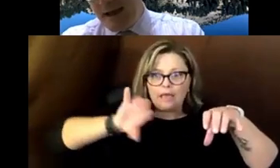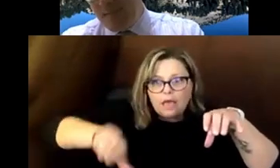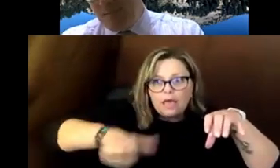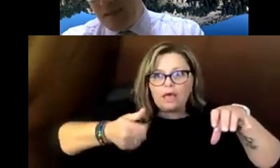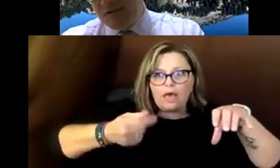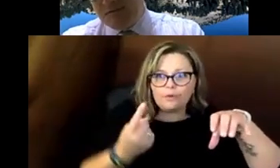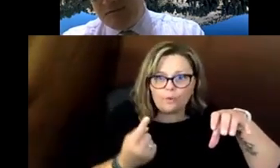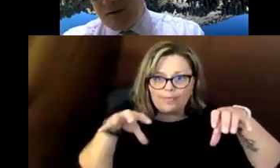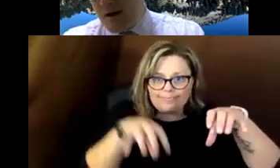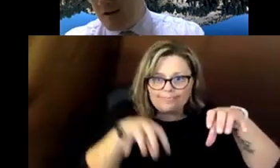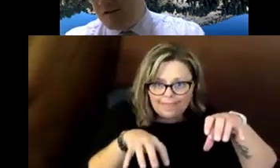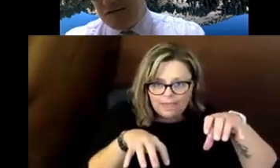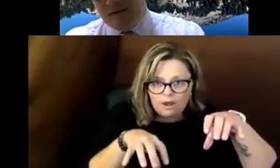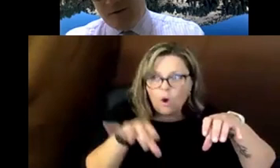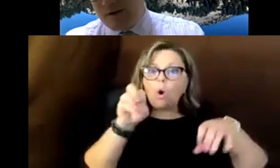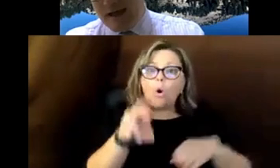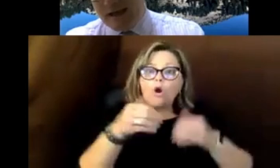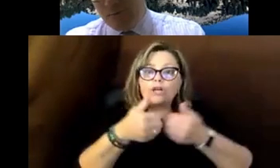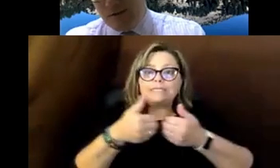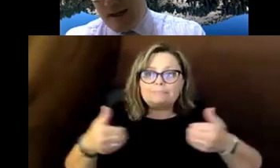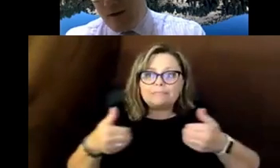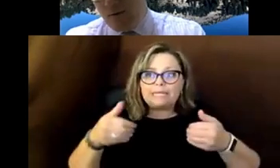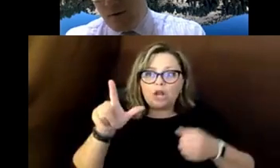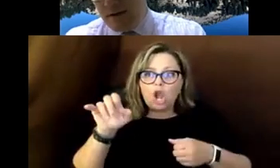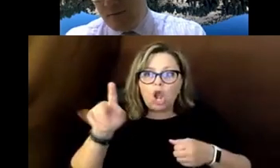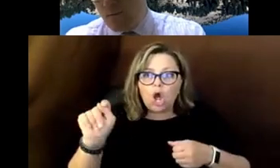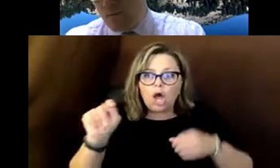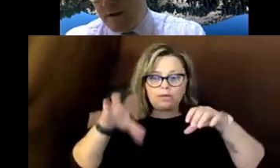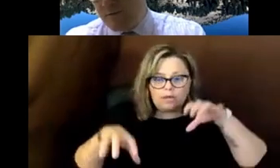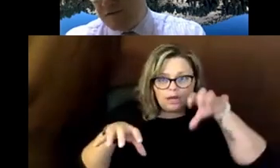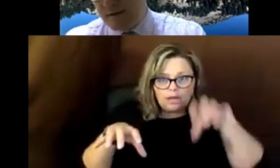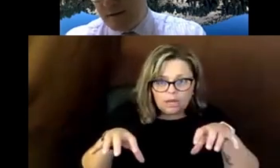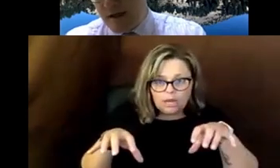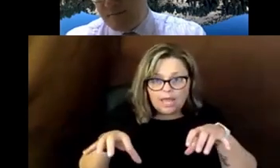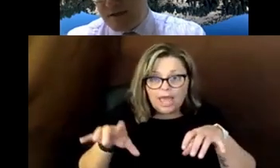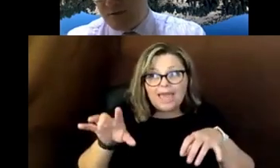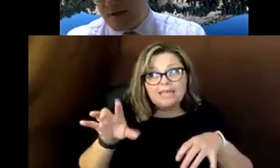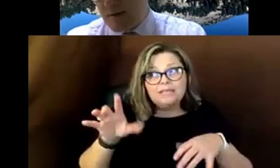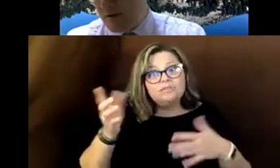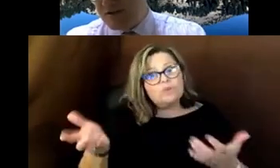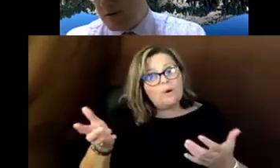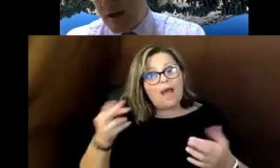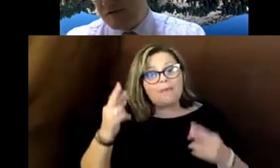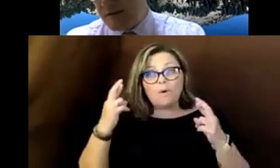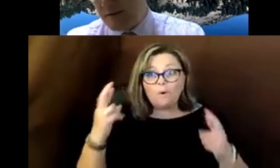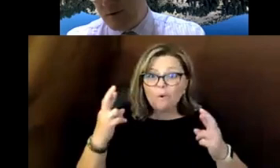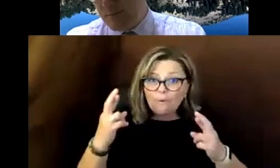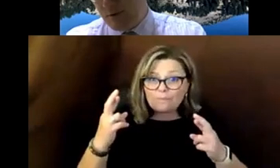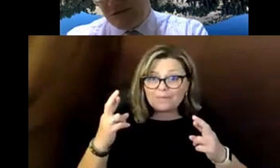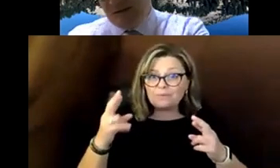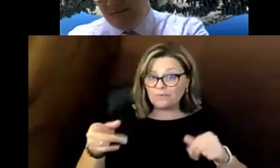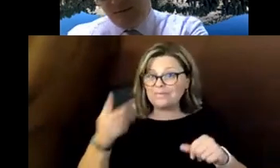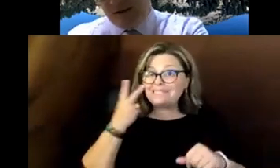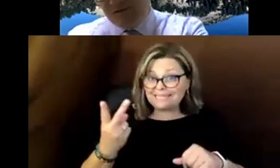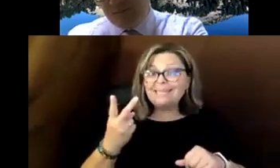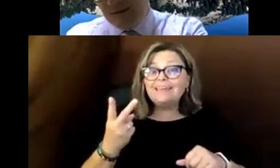And like, it's a very modest, it's very organic. It will allow, I mean, we foresee a lot of potential. You talk about multi-general housing, like you could build a